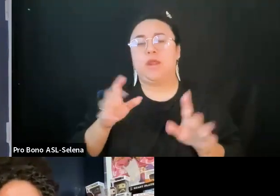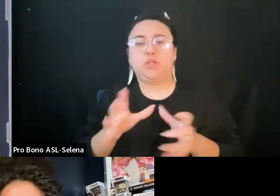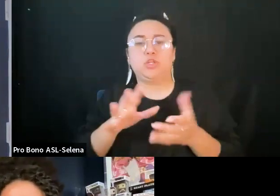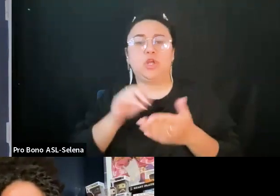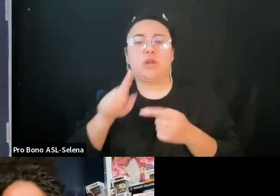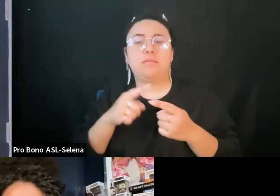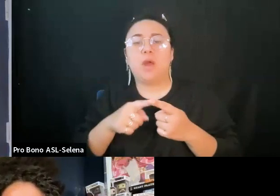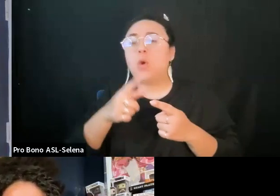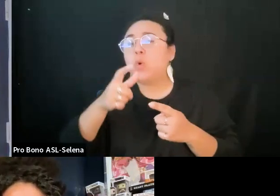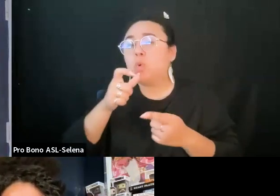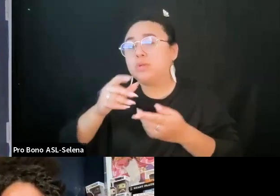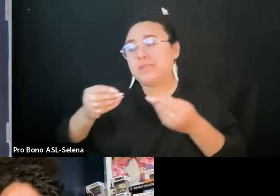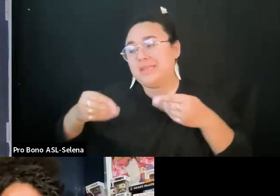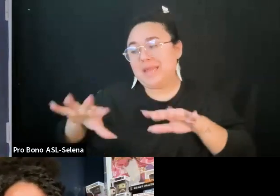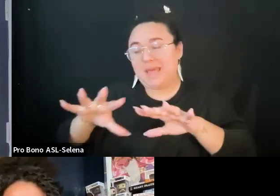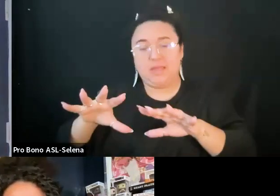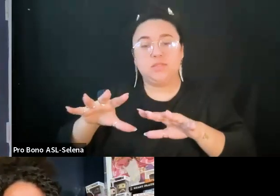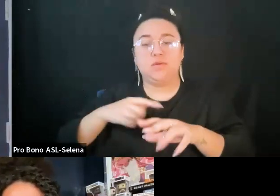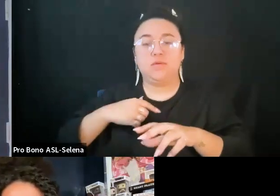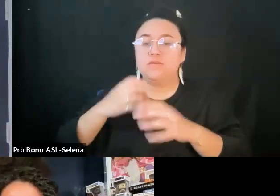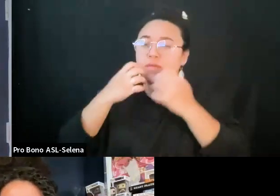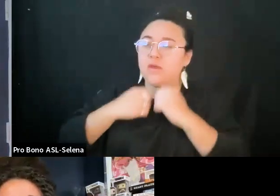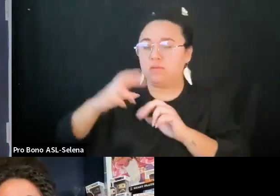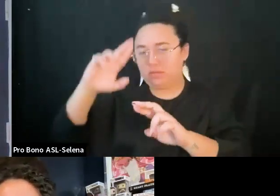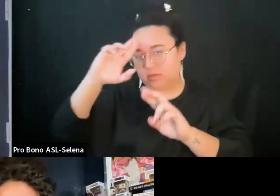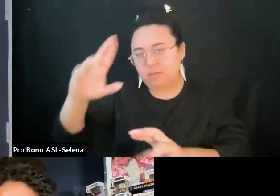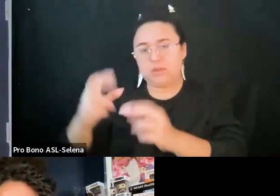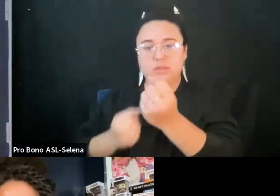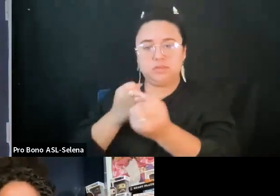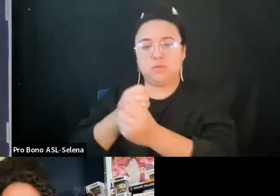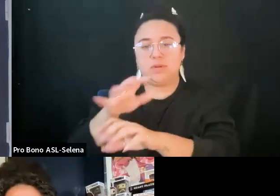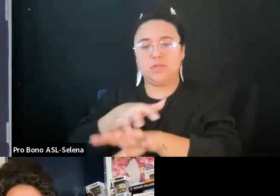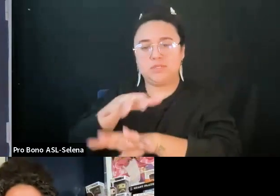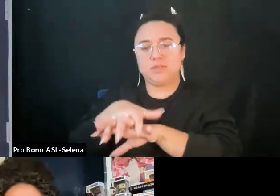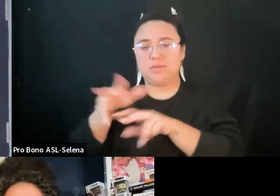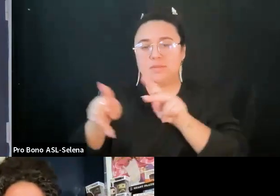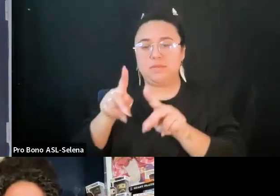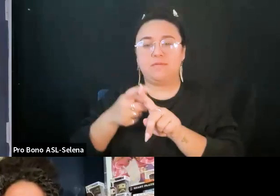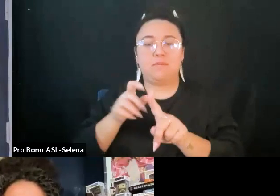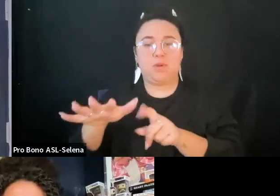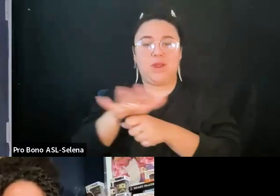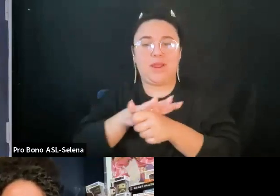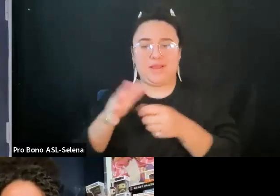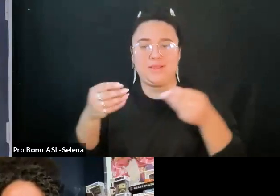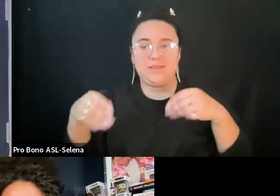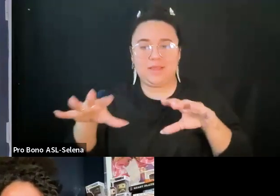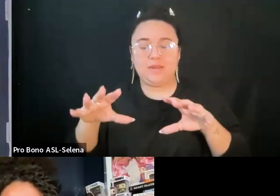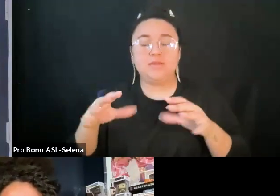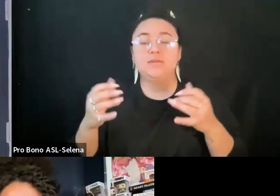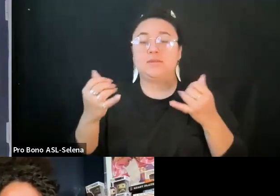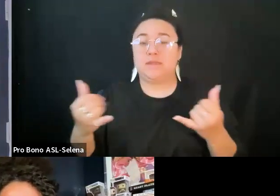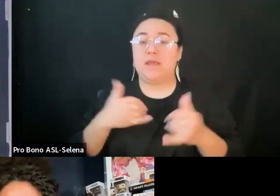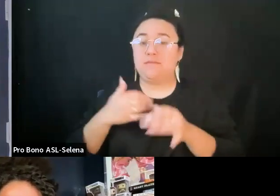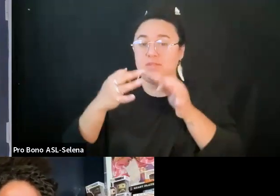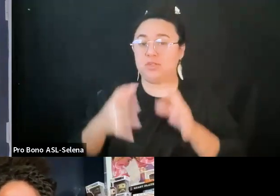to value and respect and support the Indigenous people of the land where you live. We are joined today by our friends from Pro